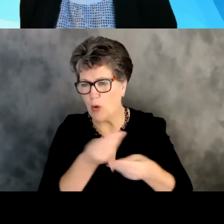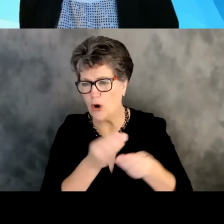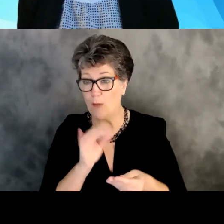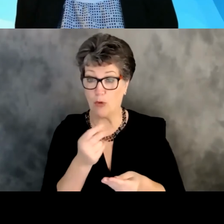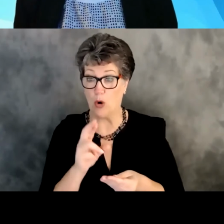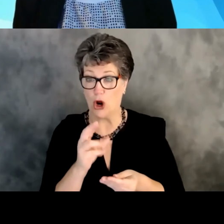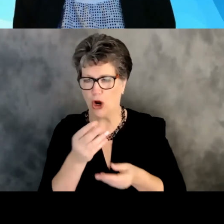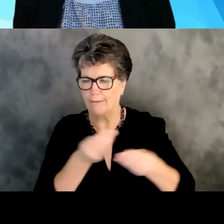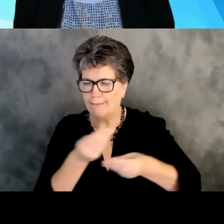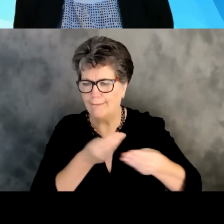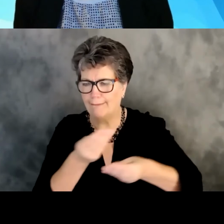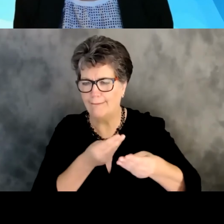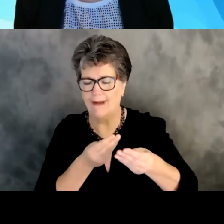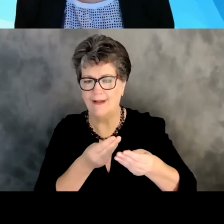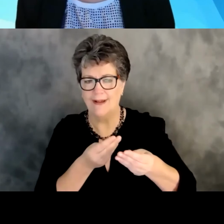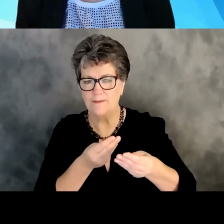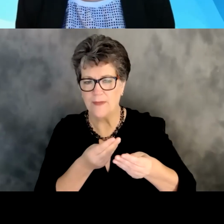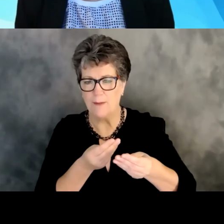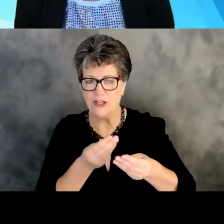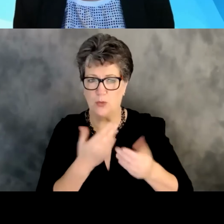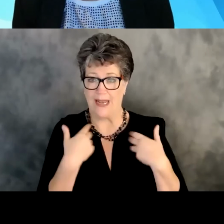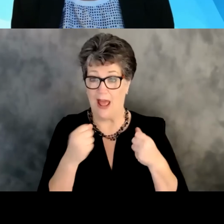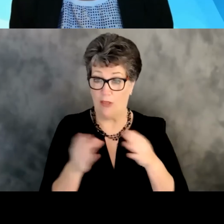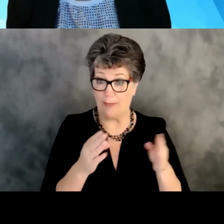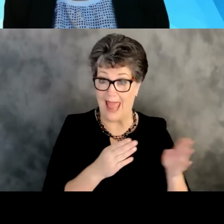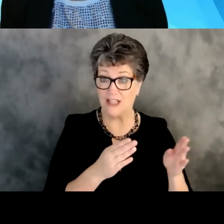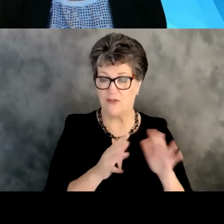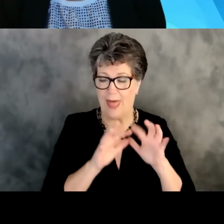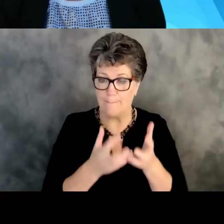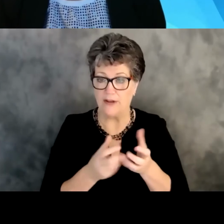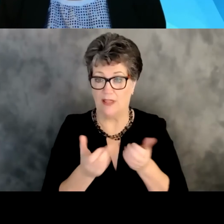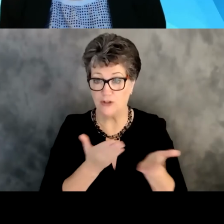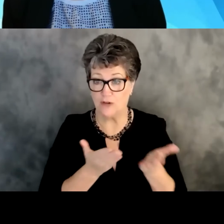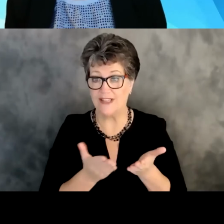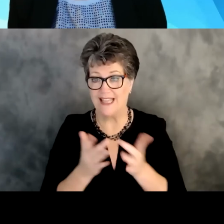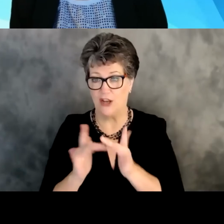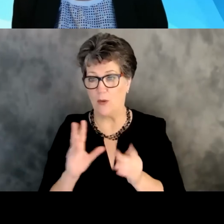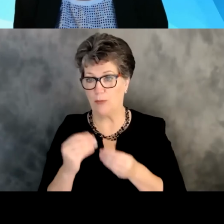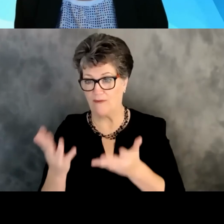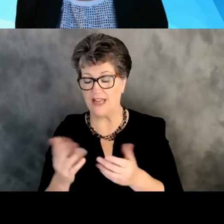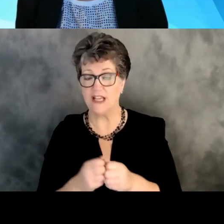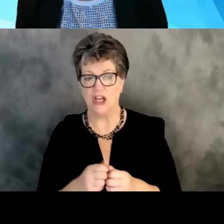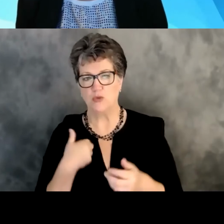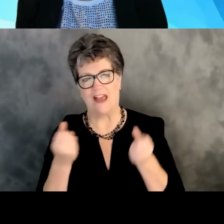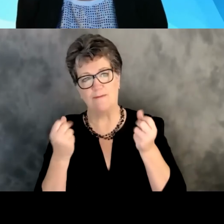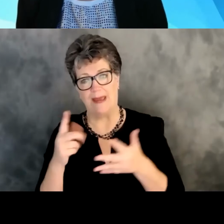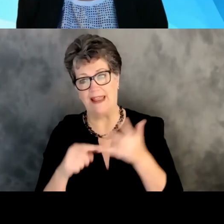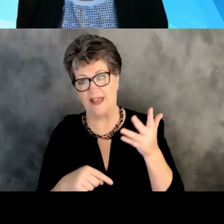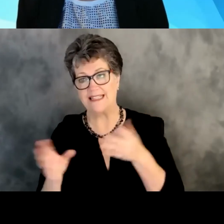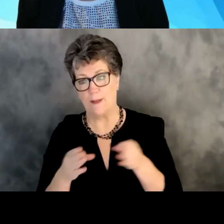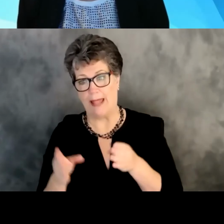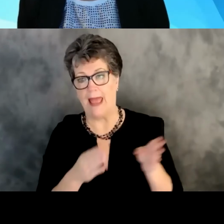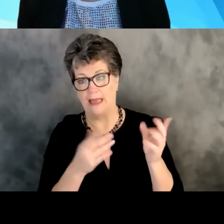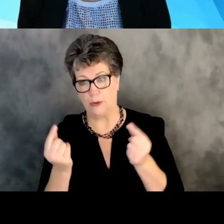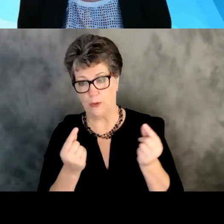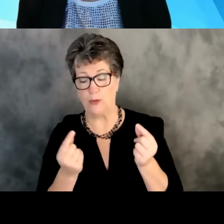metaphor, brokering between health plans for that bundle of services that our network can provide. So we have a lot of thinking and planning to do,